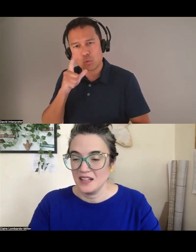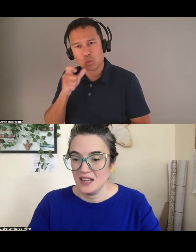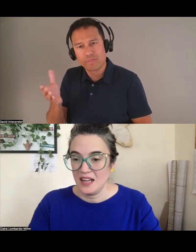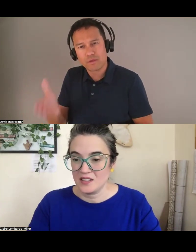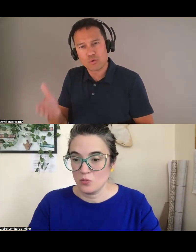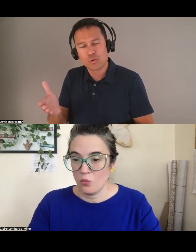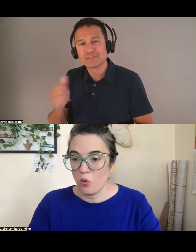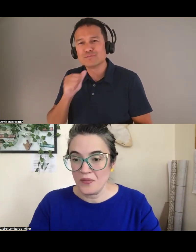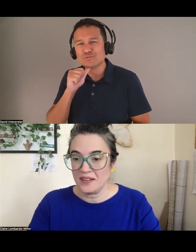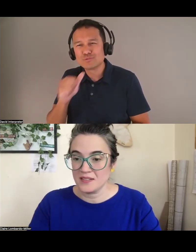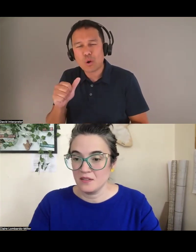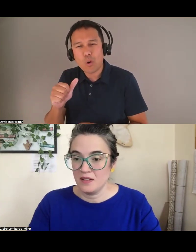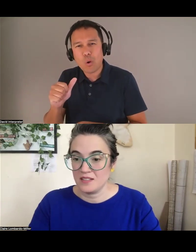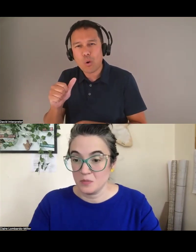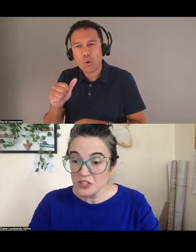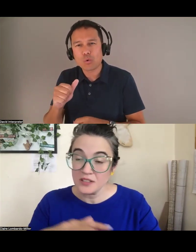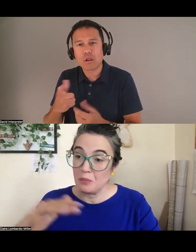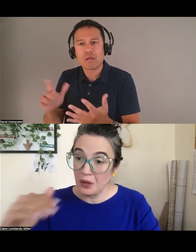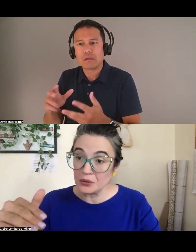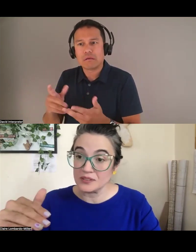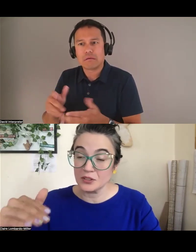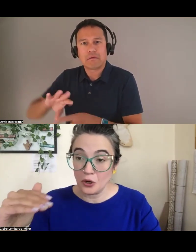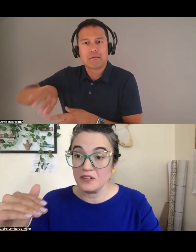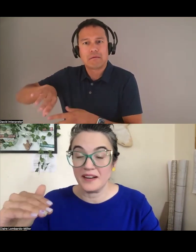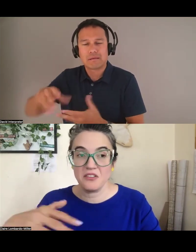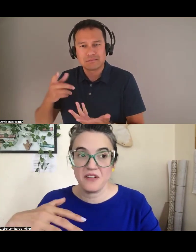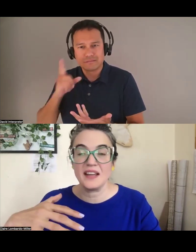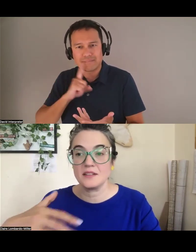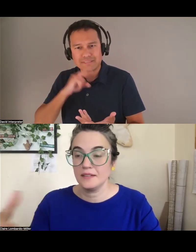And it's one that is, especially